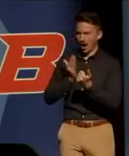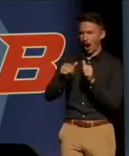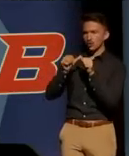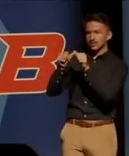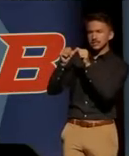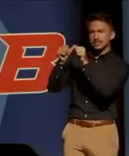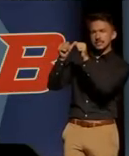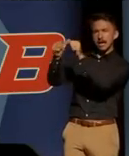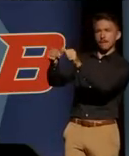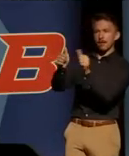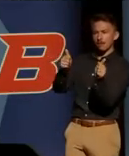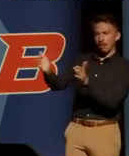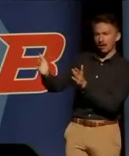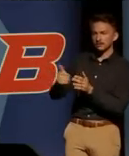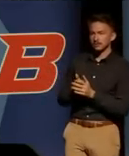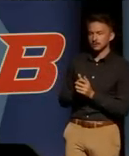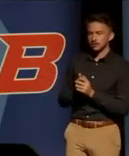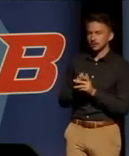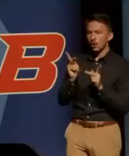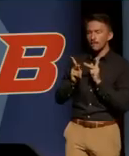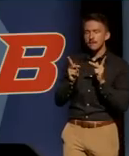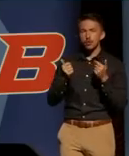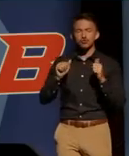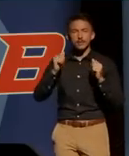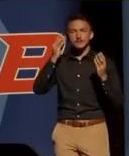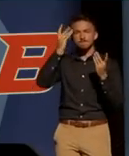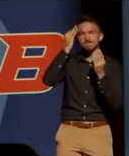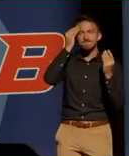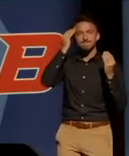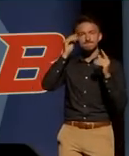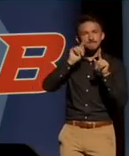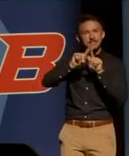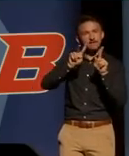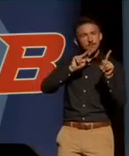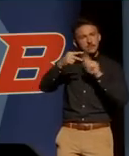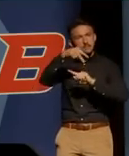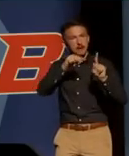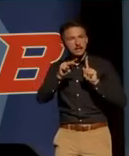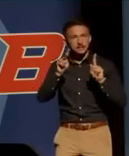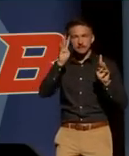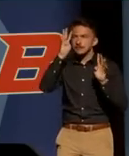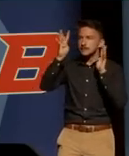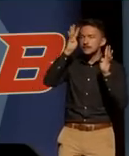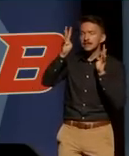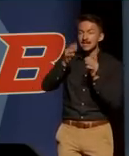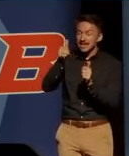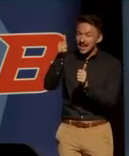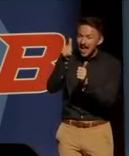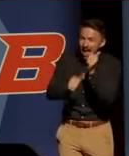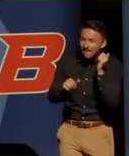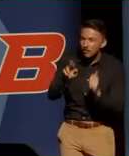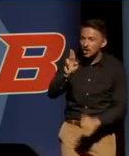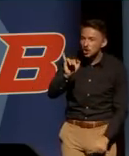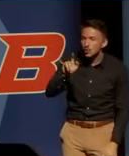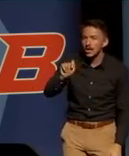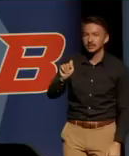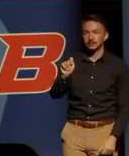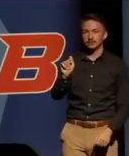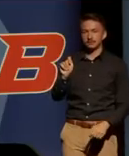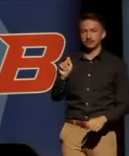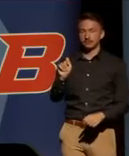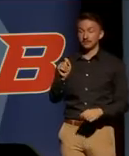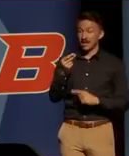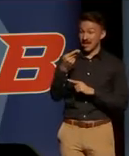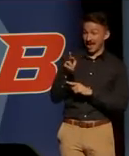we have people who think in broad ways about the university in every unit. And our human resources